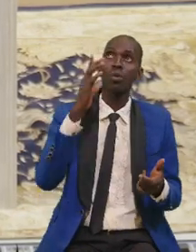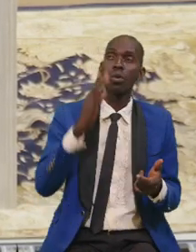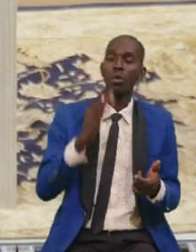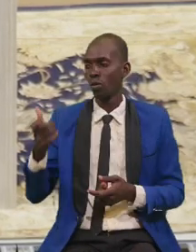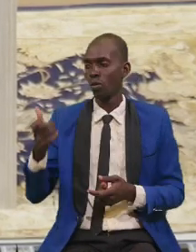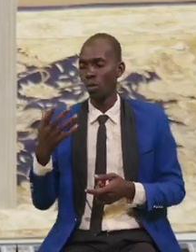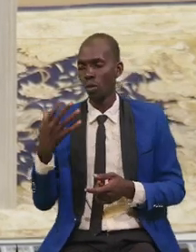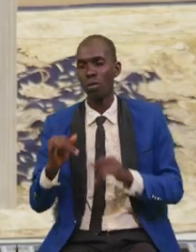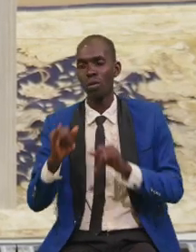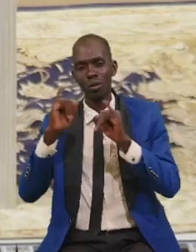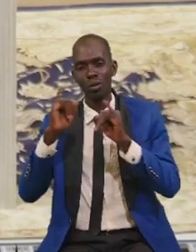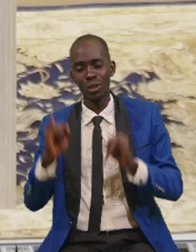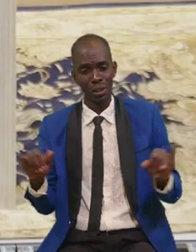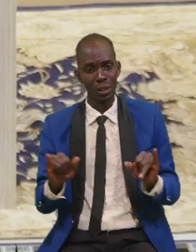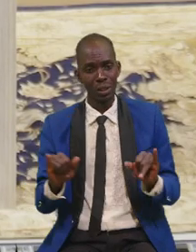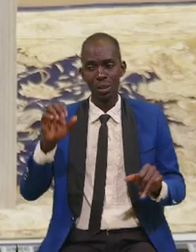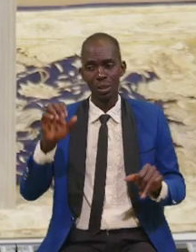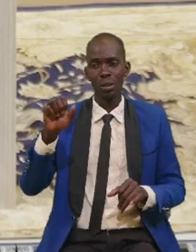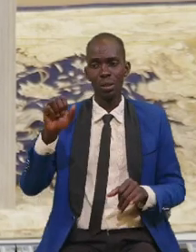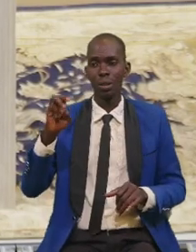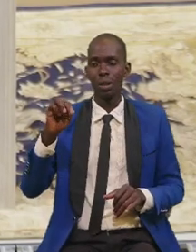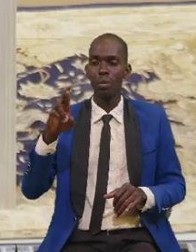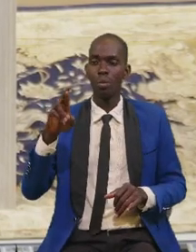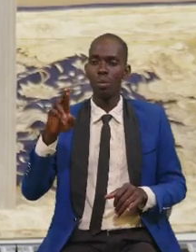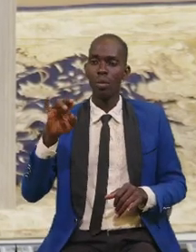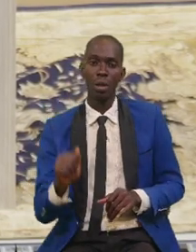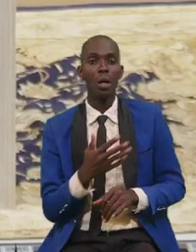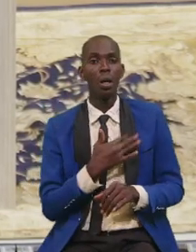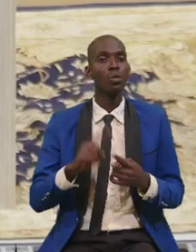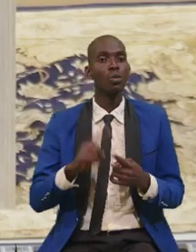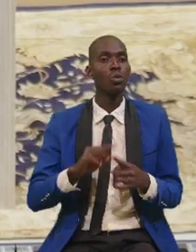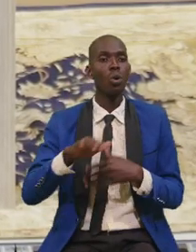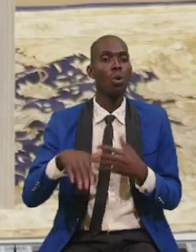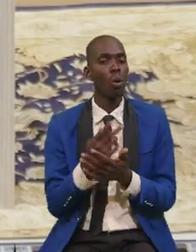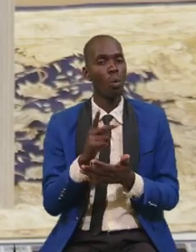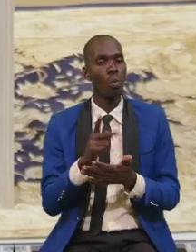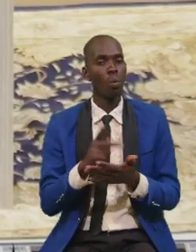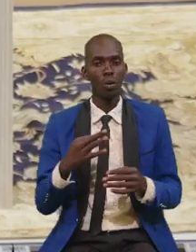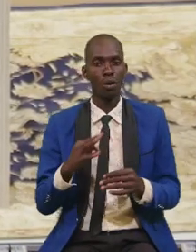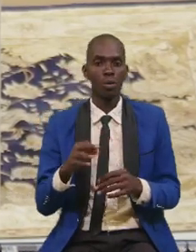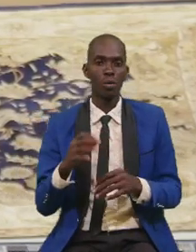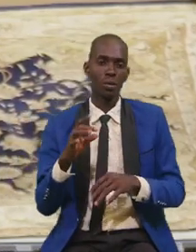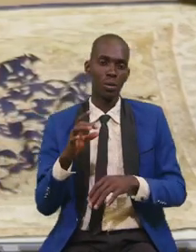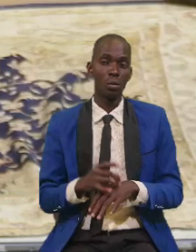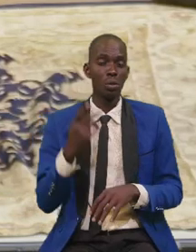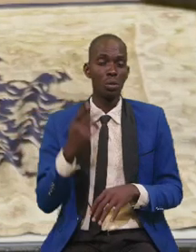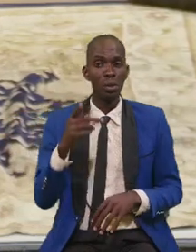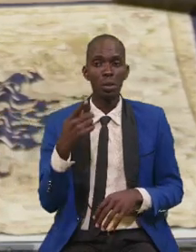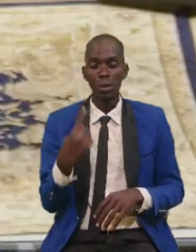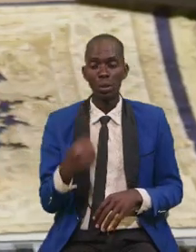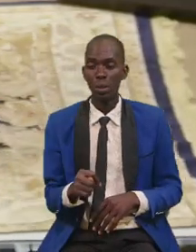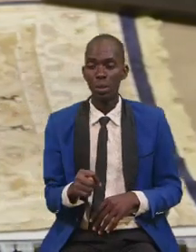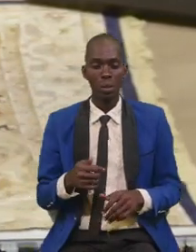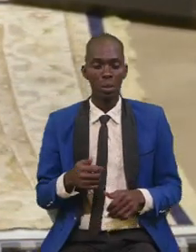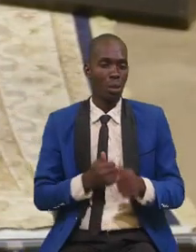And then to the uttermost part of the earth. Peter, the apostles, were not well traveled. They have not been to those